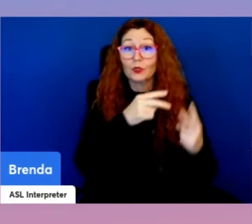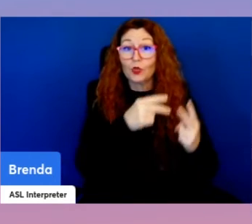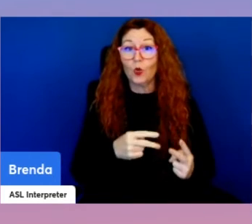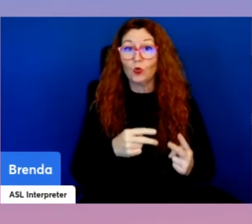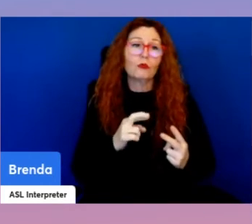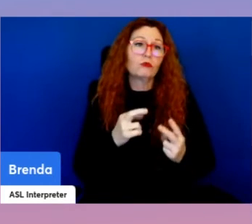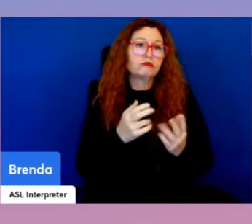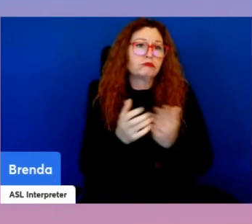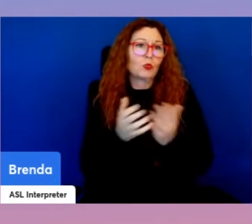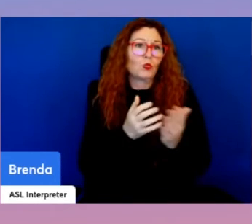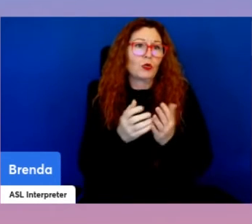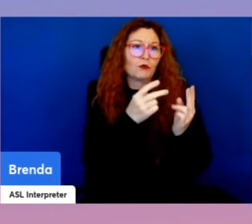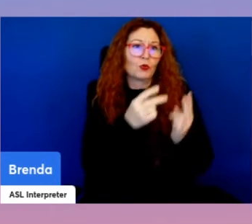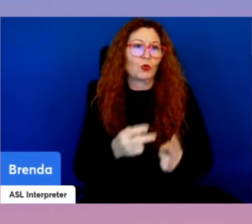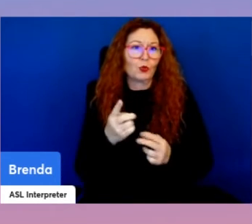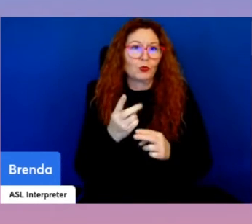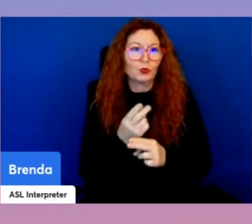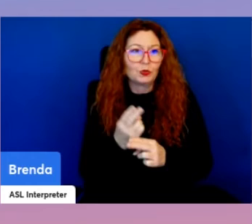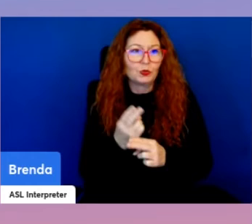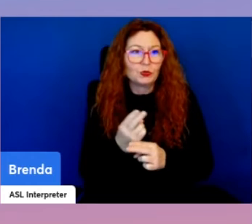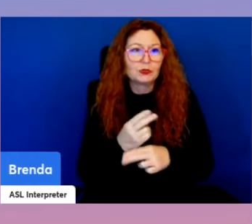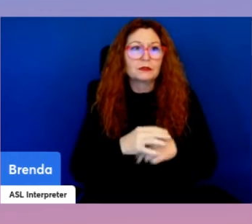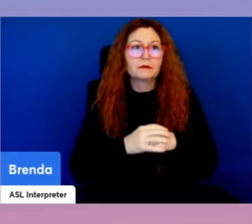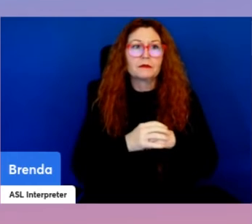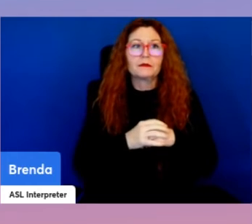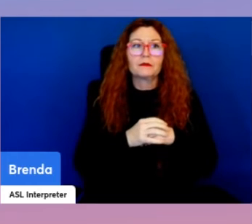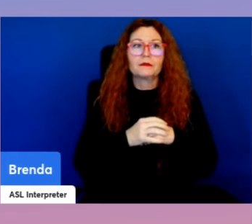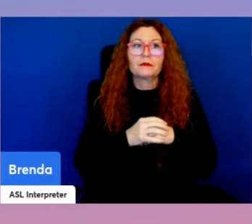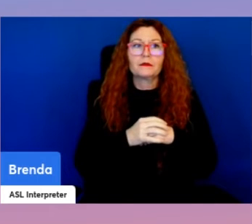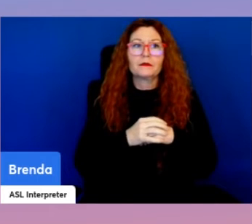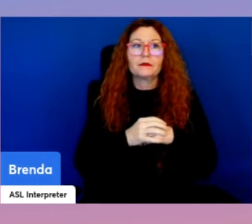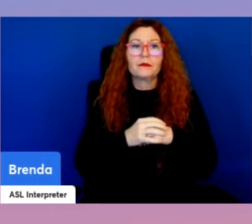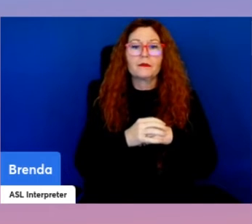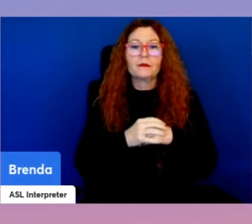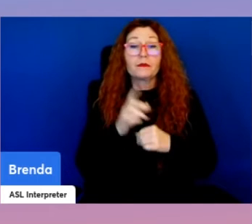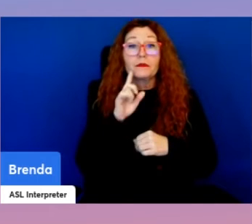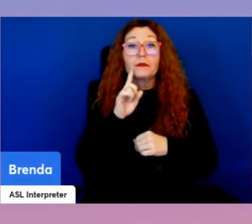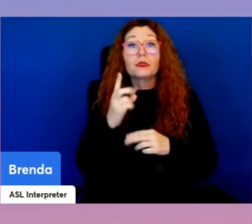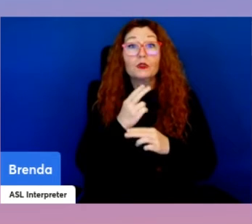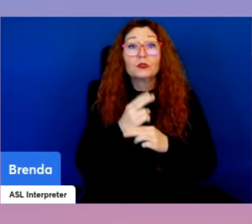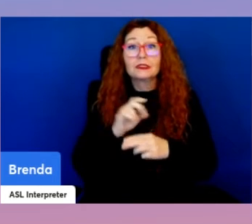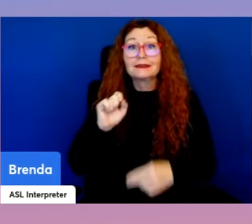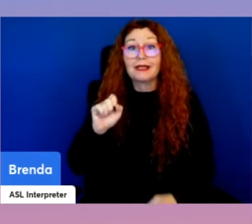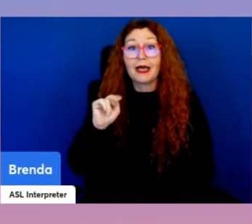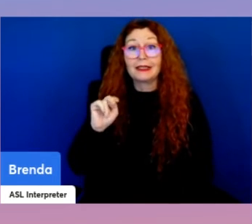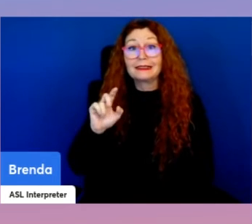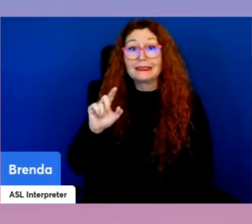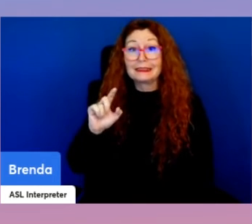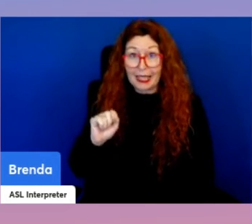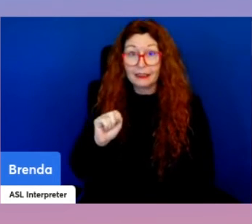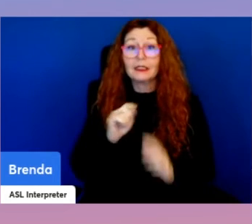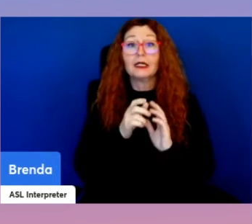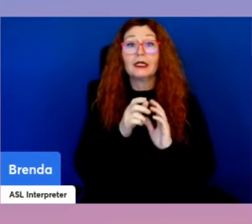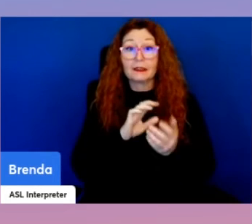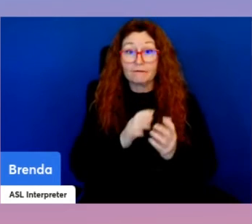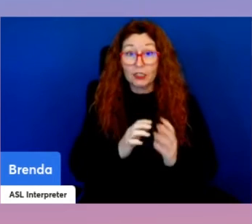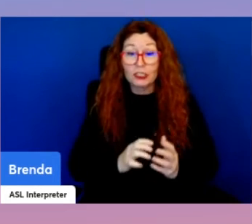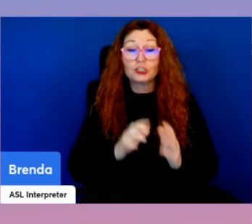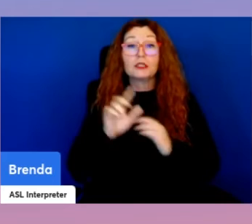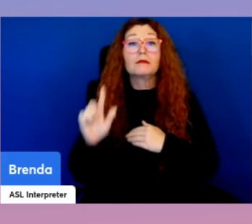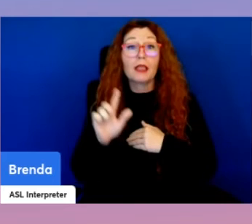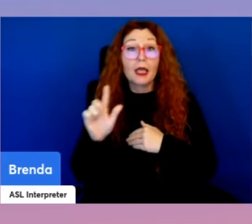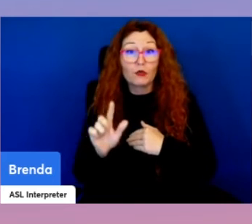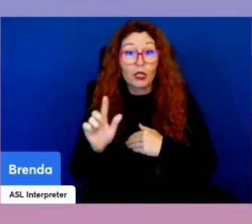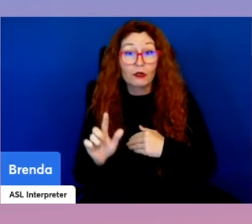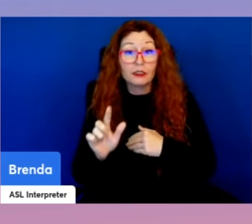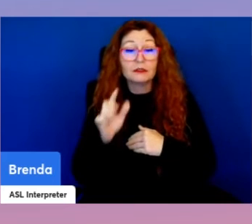In my GitHub repo, you can look at how my .NET code is essentially using .NET's configuration libraries in order